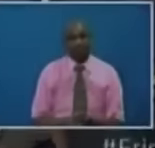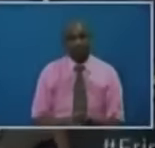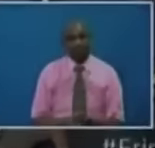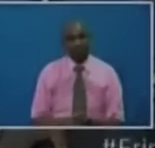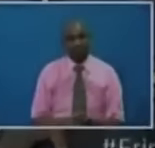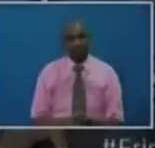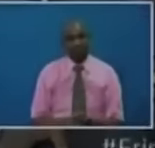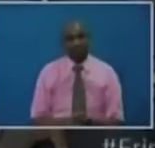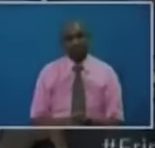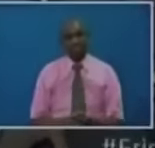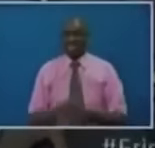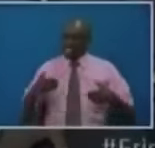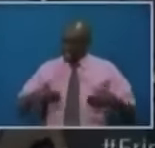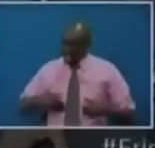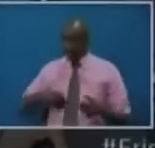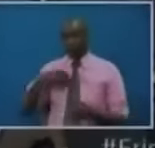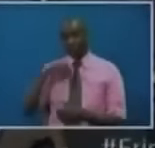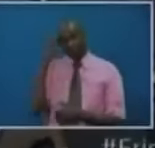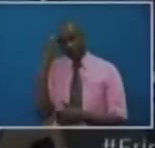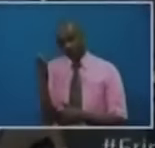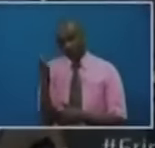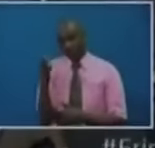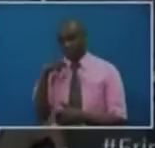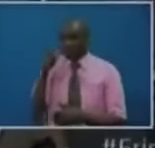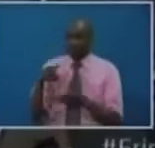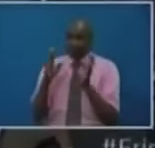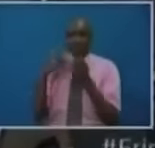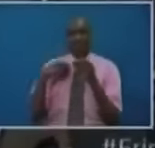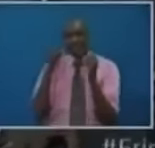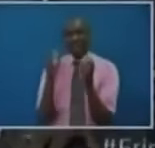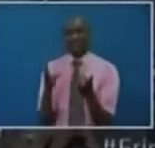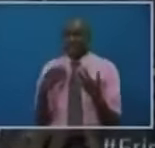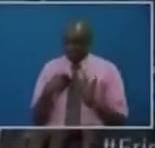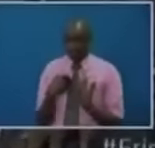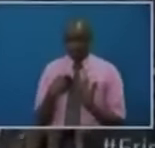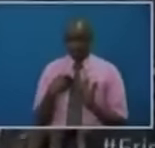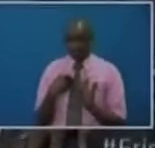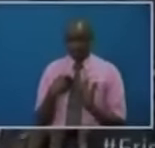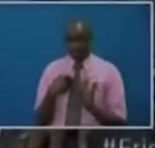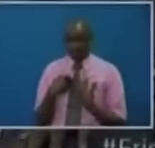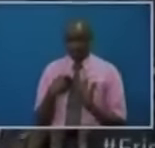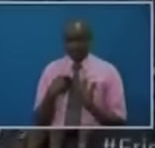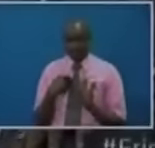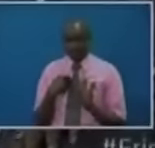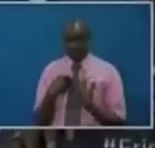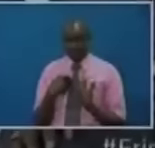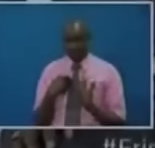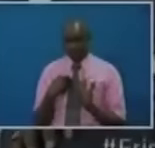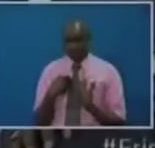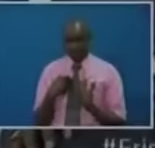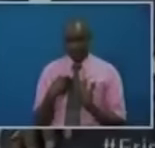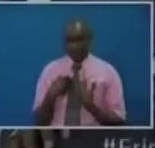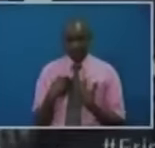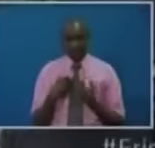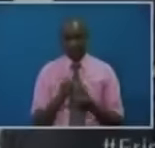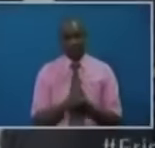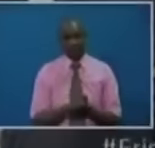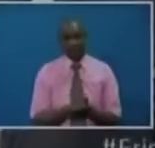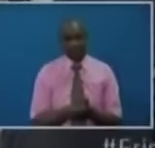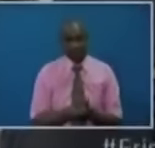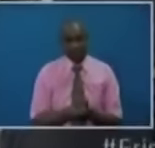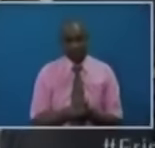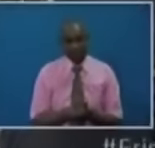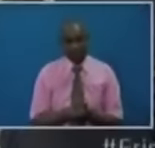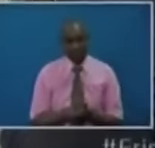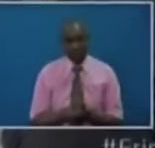young people? I don't know anyone who's saying there are no opportunities. No, there are people. There are opportunities. Uh-huh. What? There are opportunities. Like now, every young